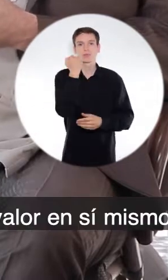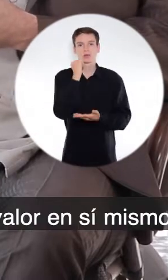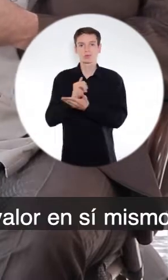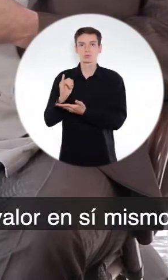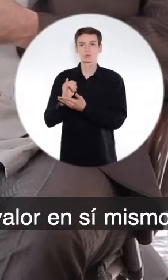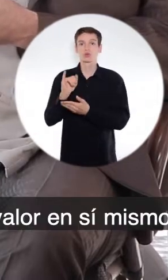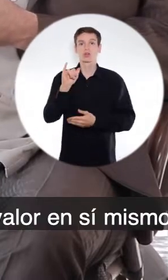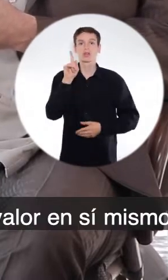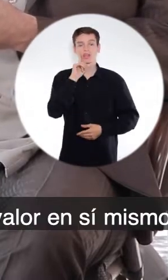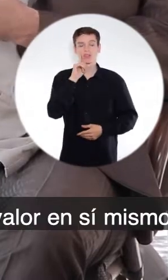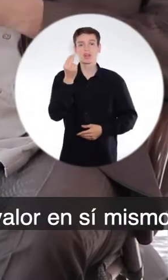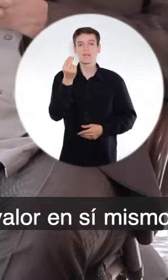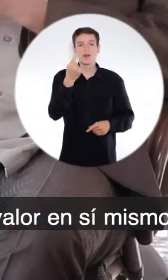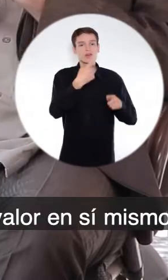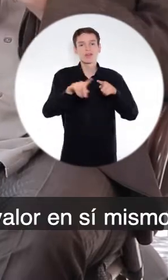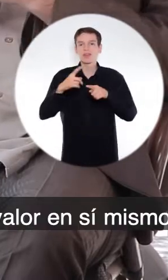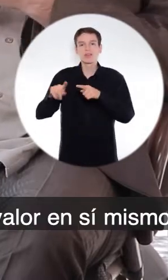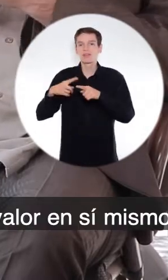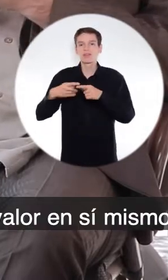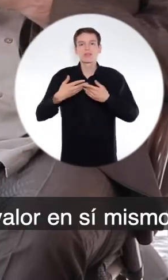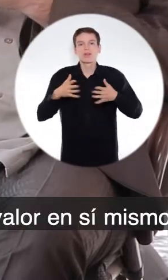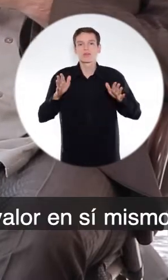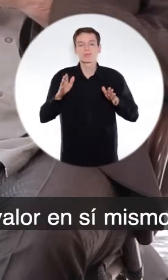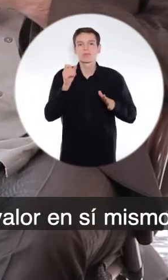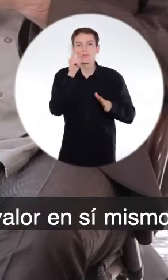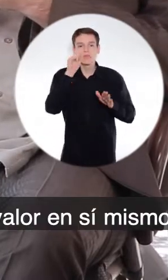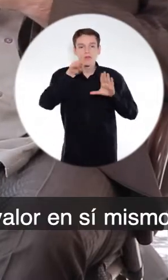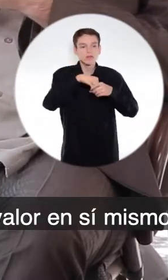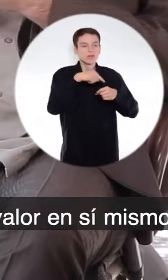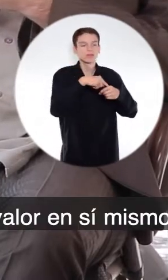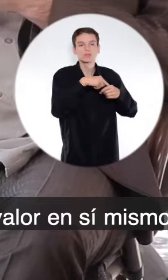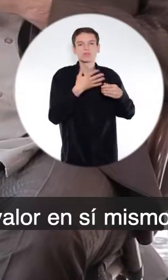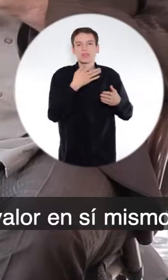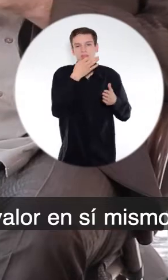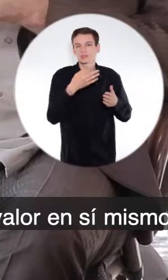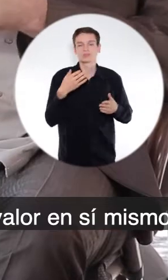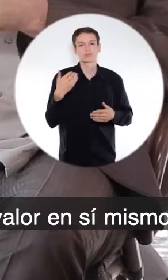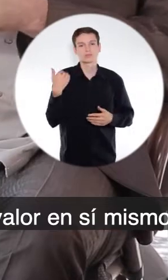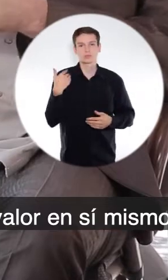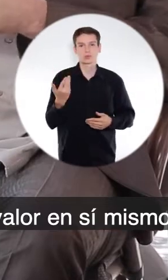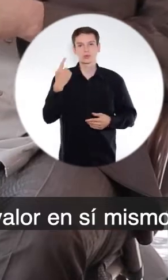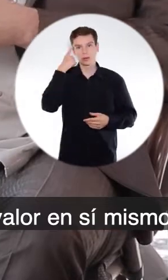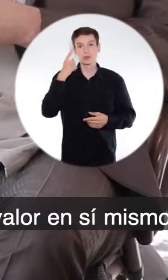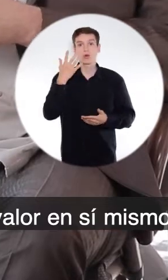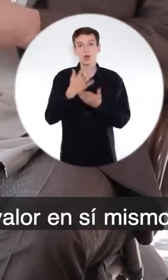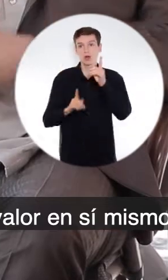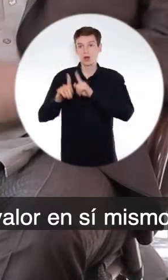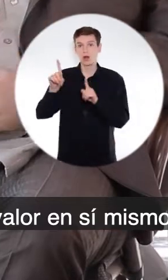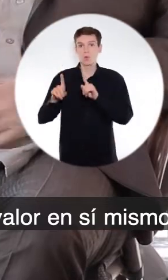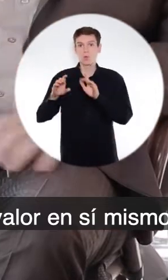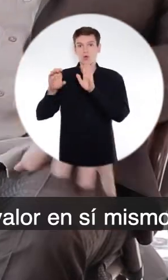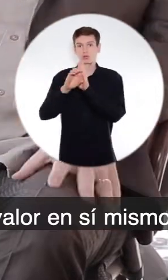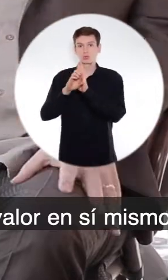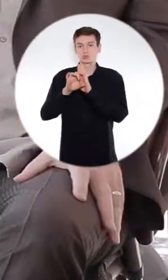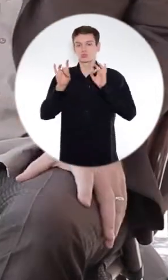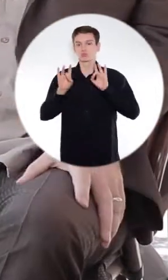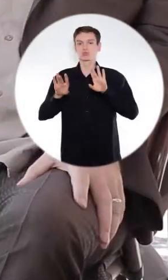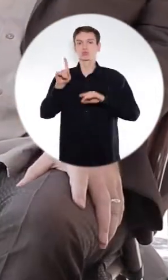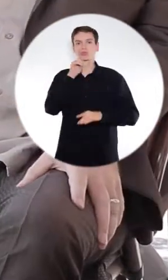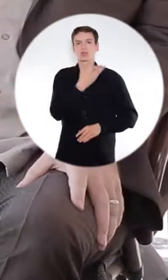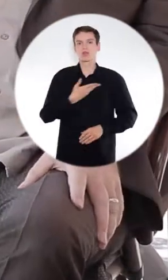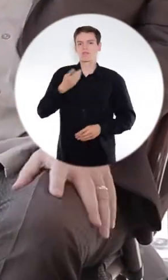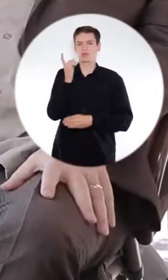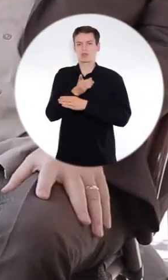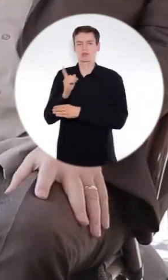Every generation should choose its own institutions. There's virtue in that process, just in an independent of the content. And Tom, are there